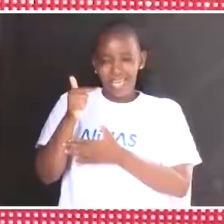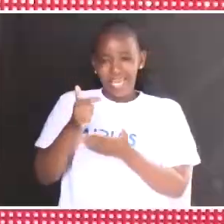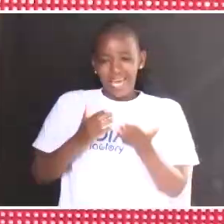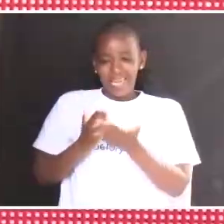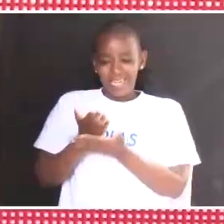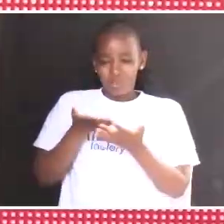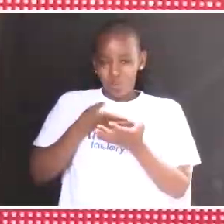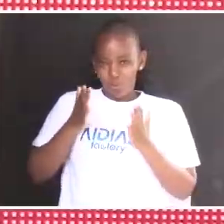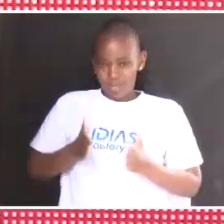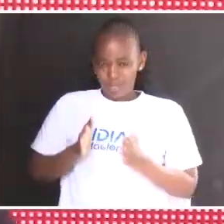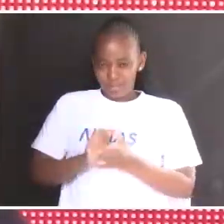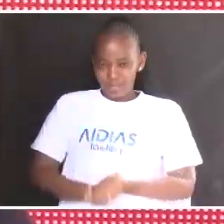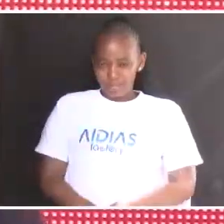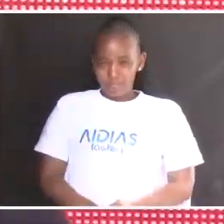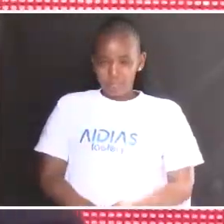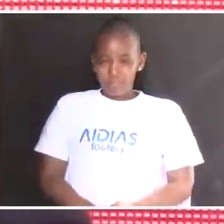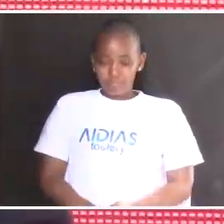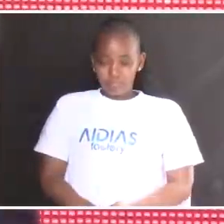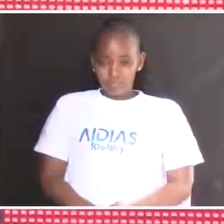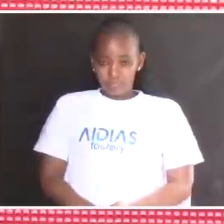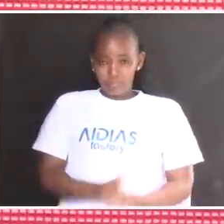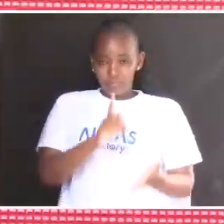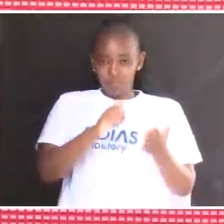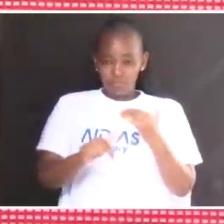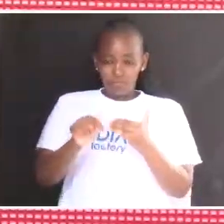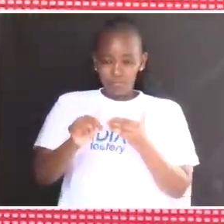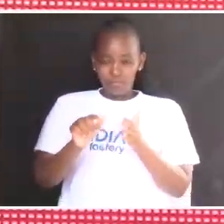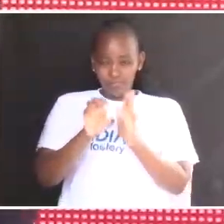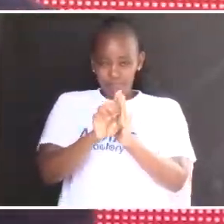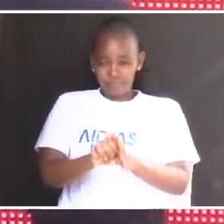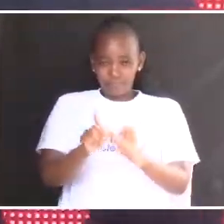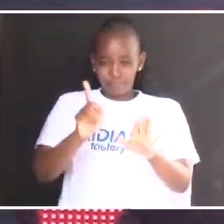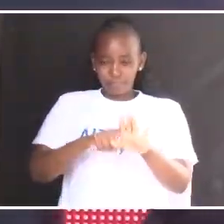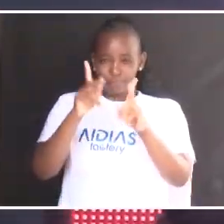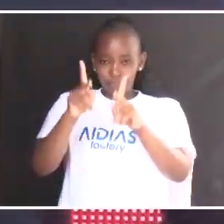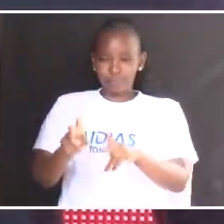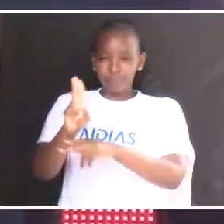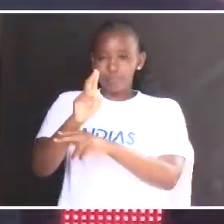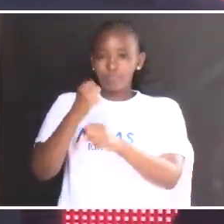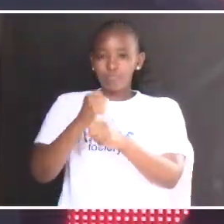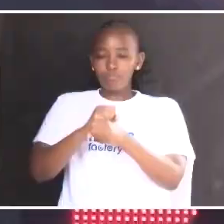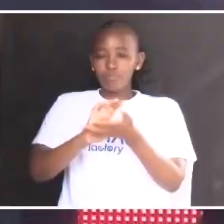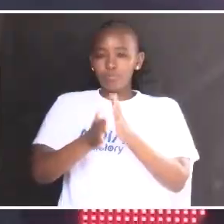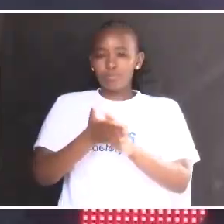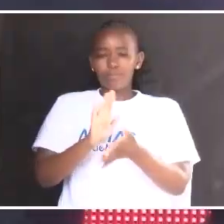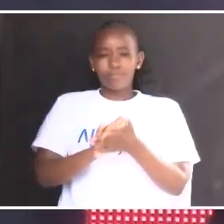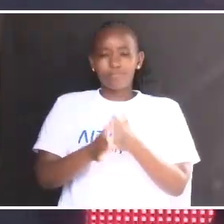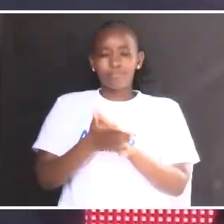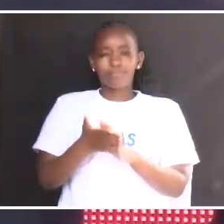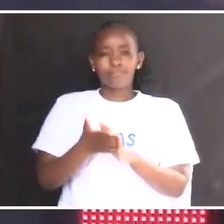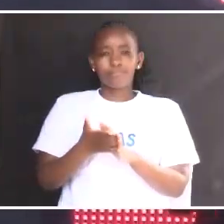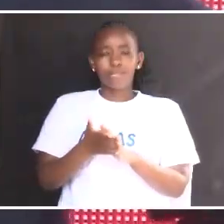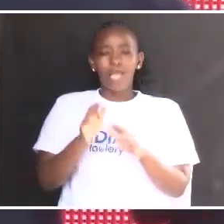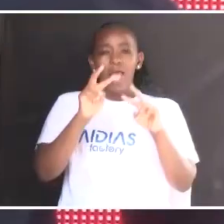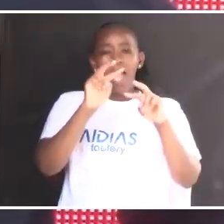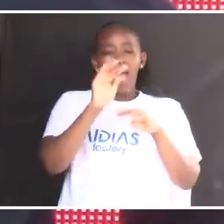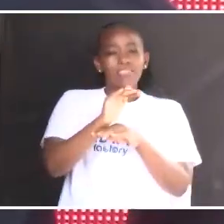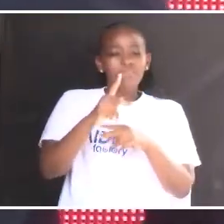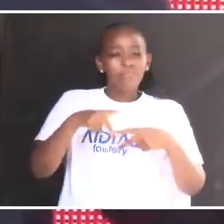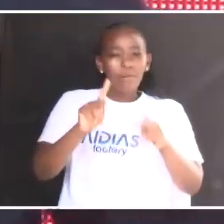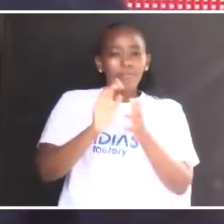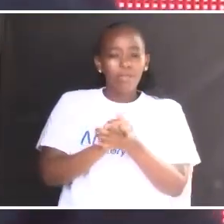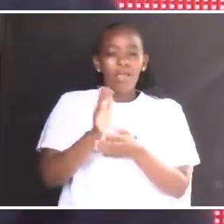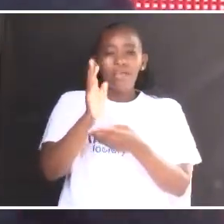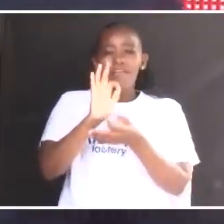the blank tape provisions. So what are these instances when somebody can use your work without necessarily seeking your permission? If